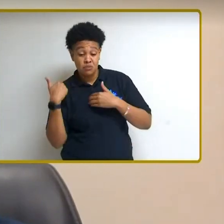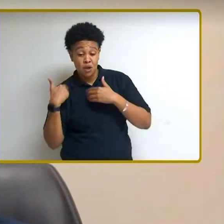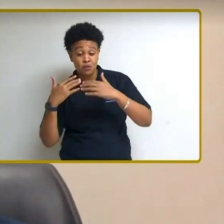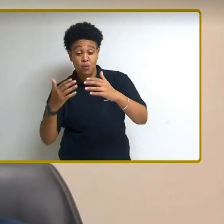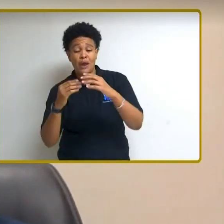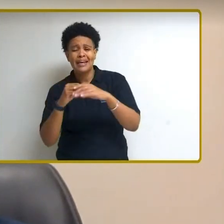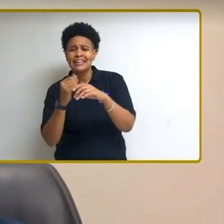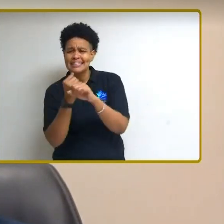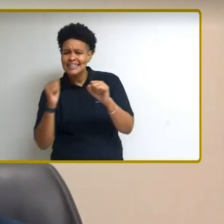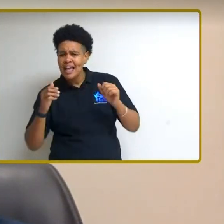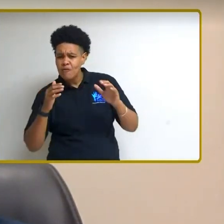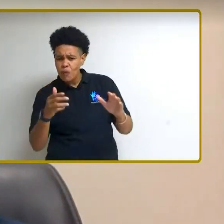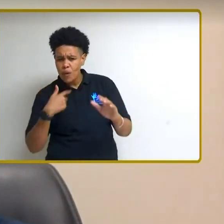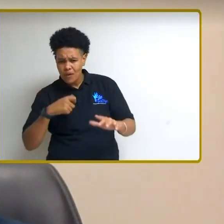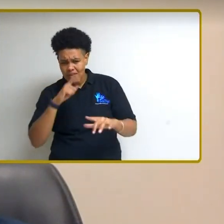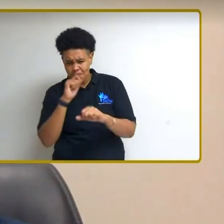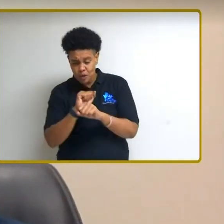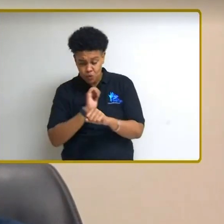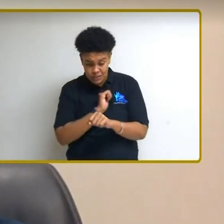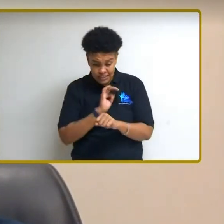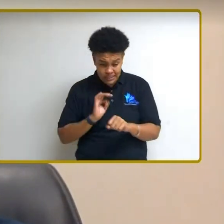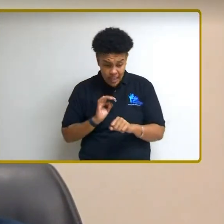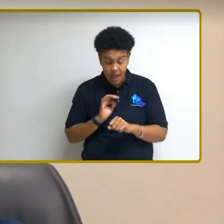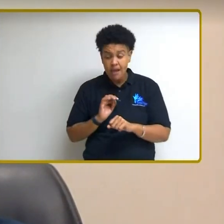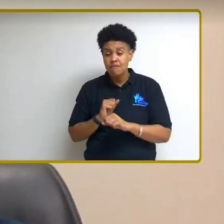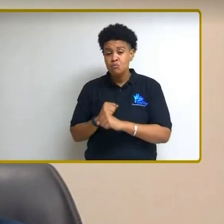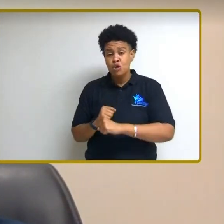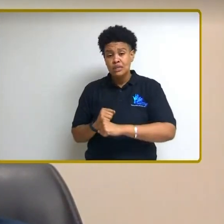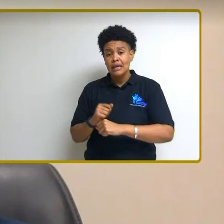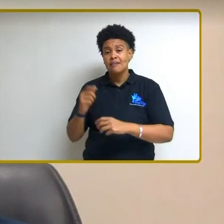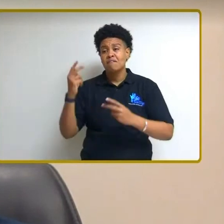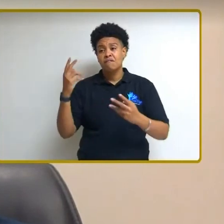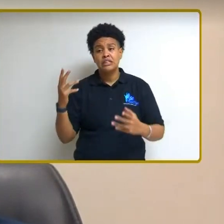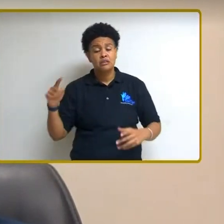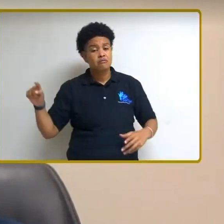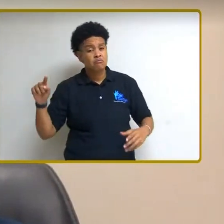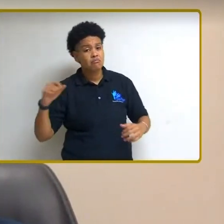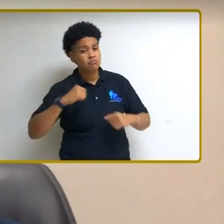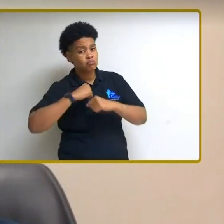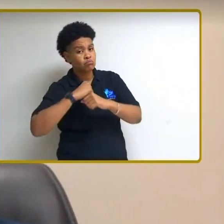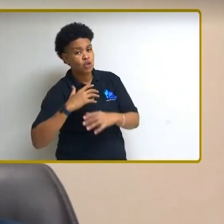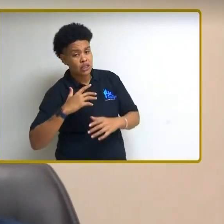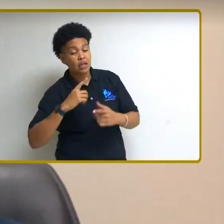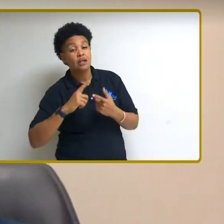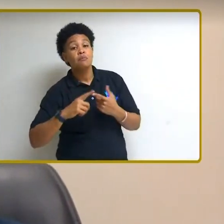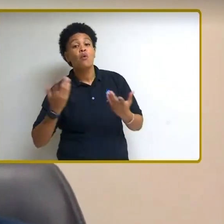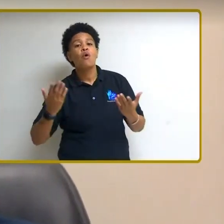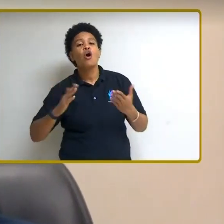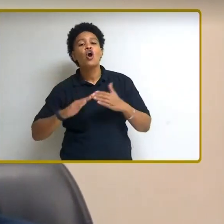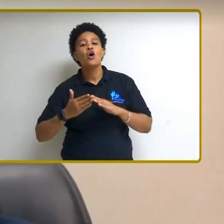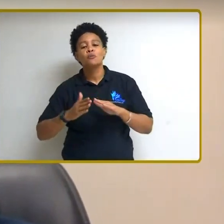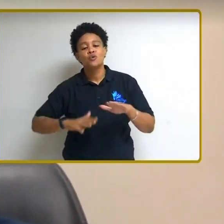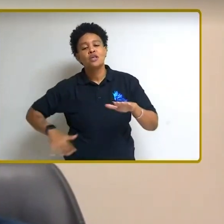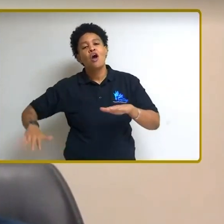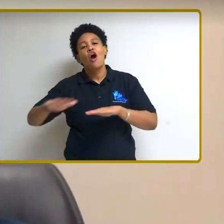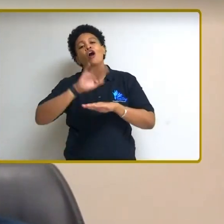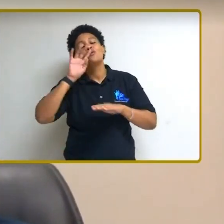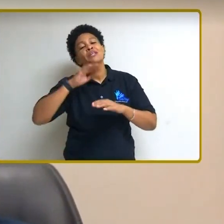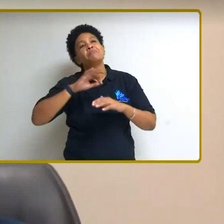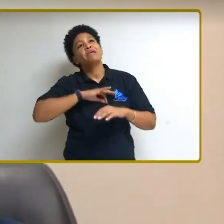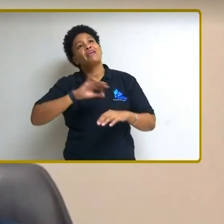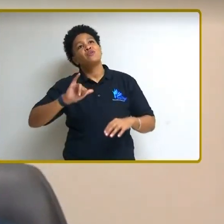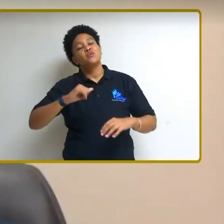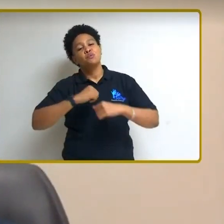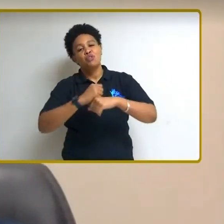are protected, our guests are protected, and by extension, our communities are protected as well. And